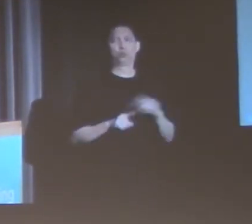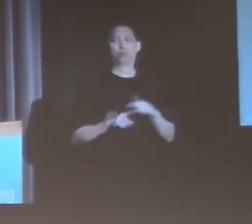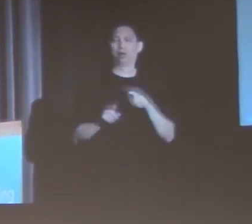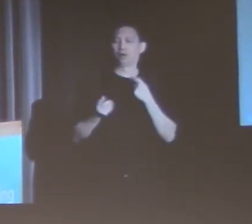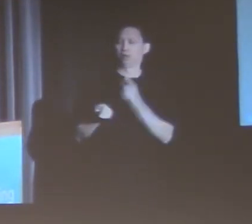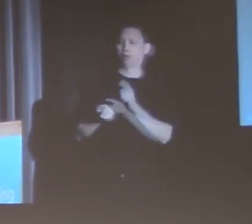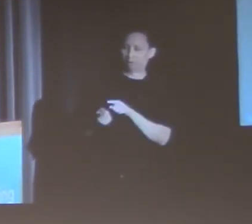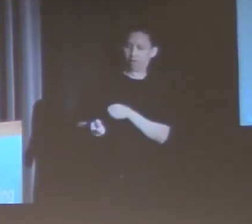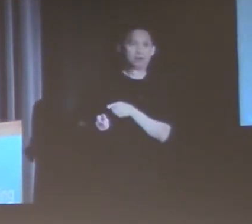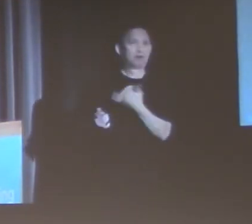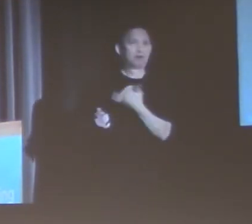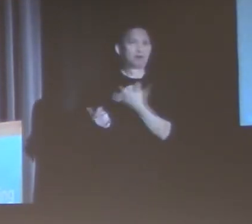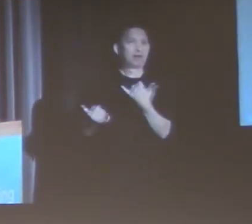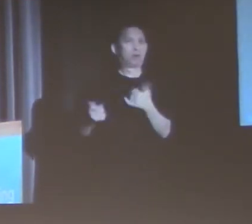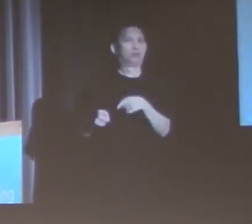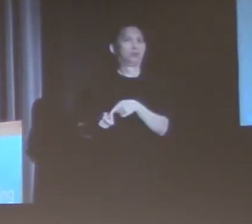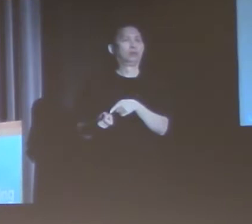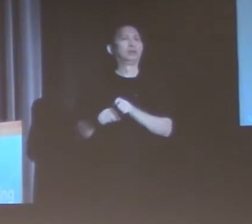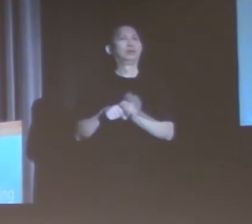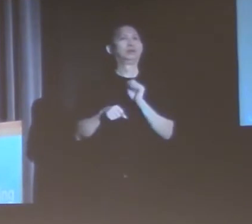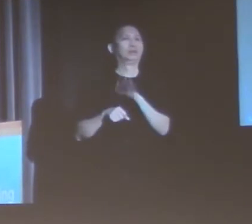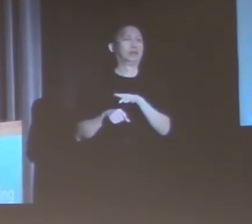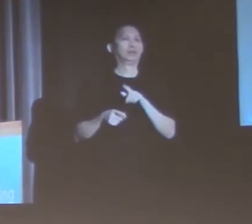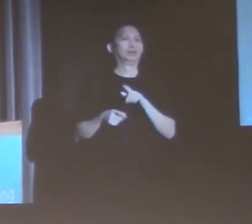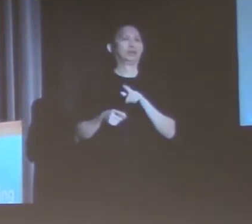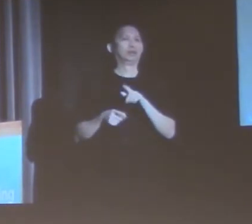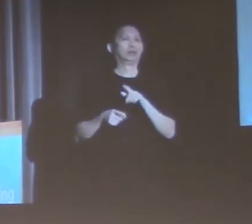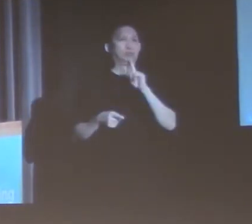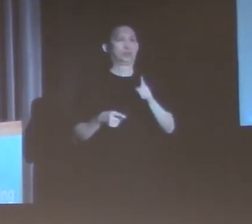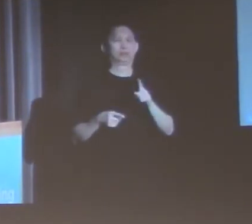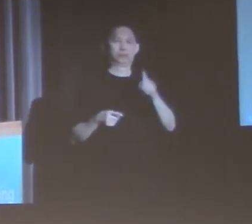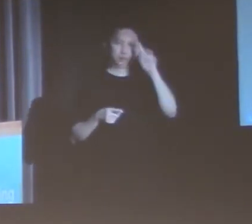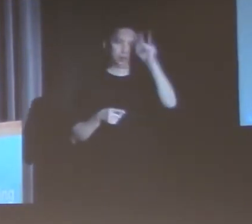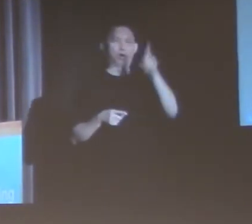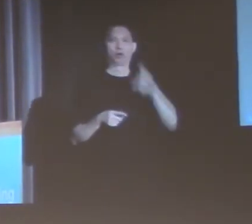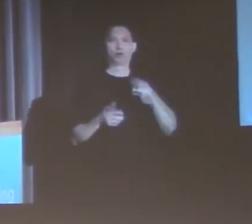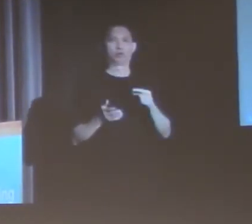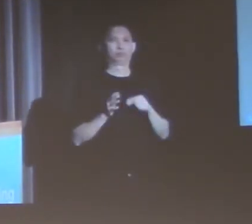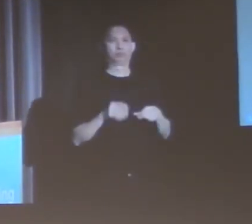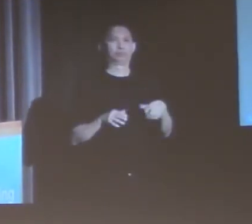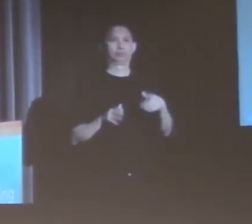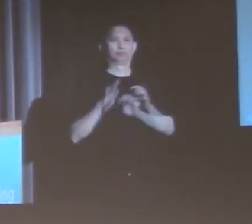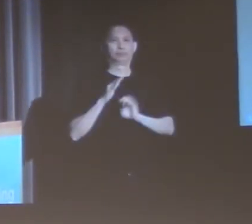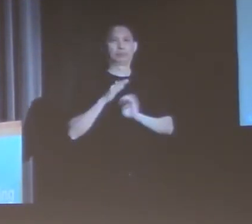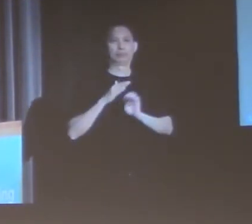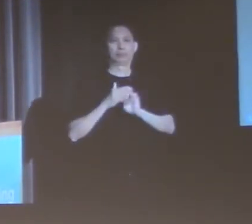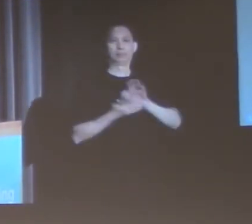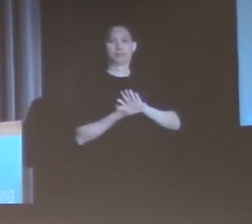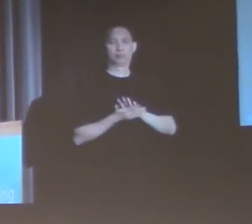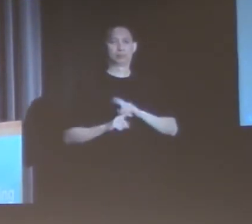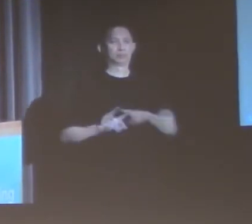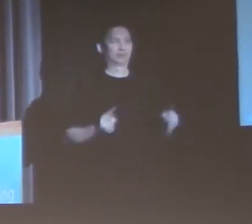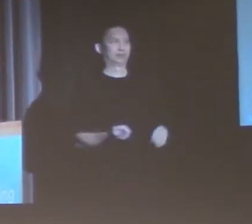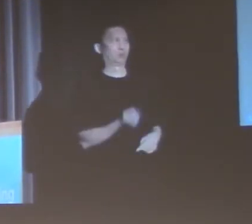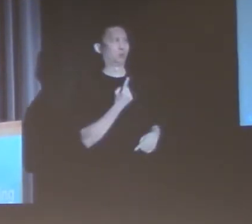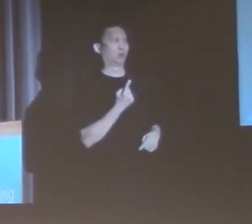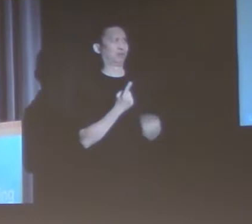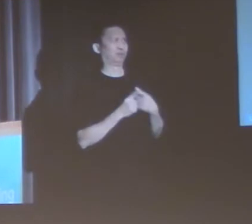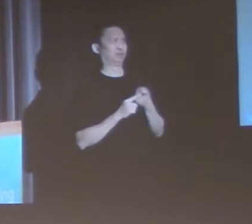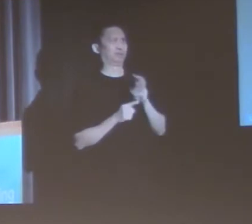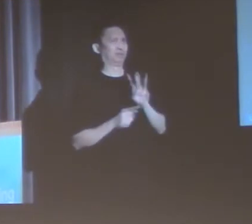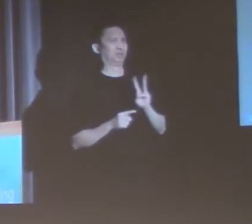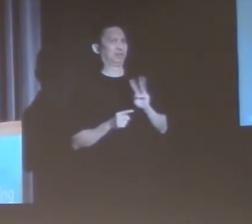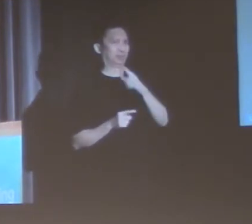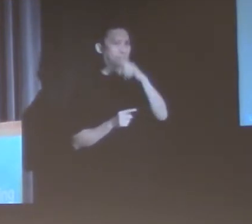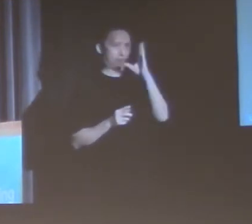to a smart grammar school, but he's one of 6 black boys in a school of 1,000 white kids. And he's brutally